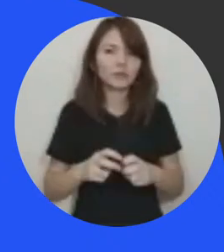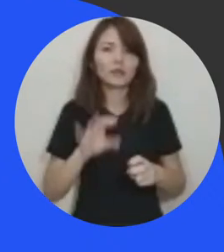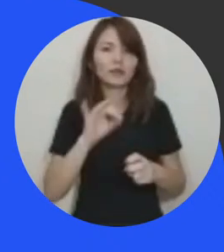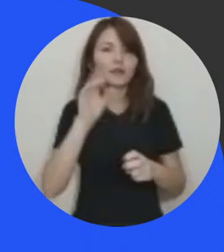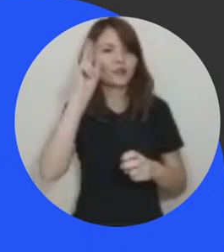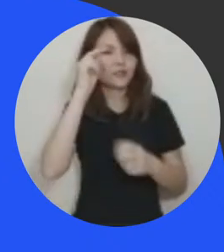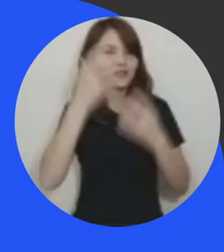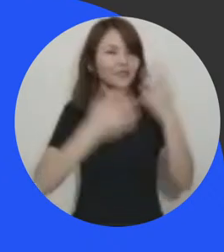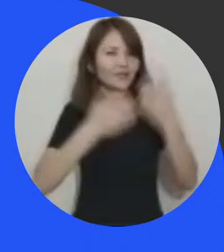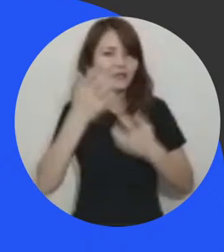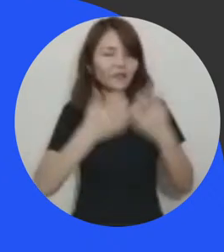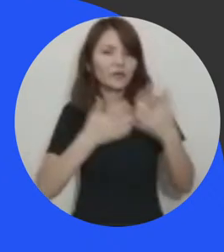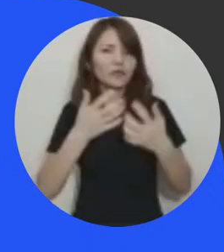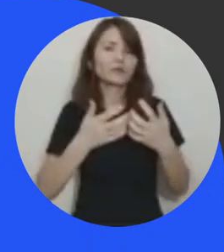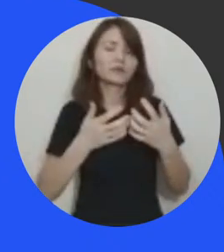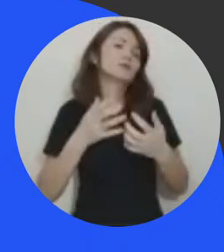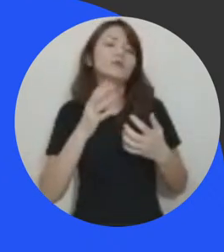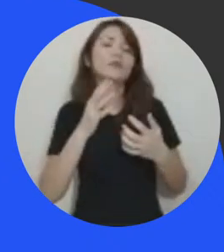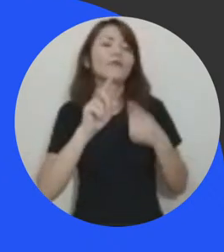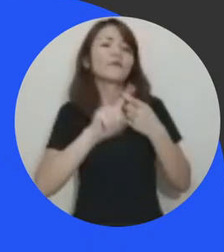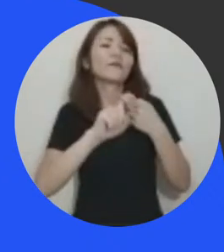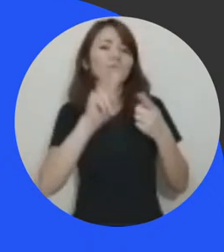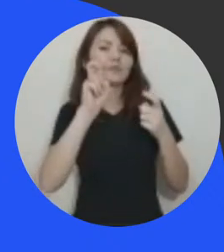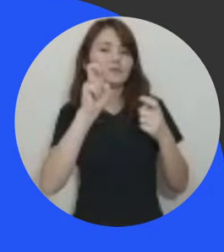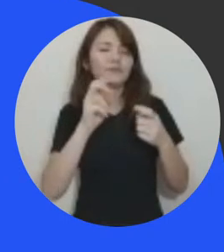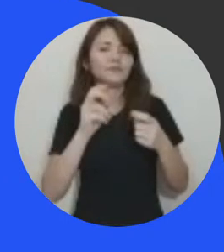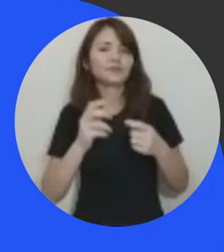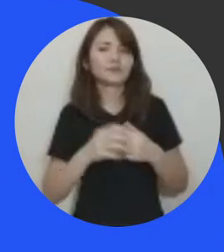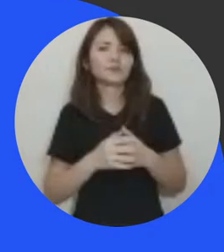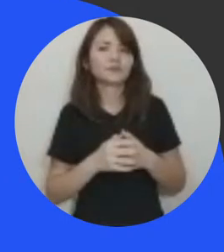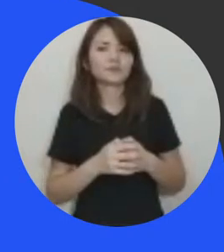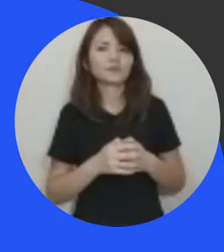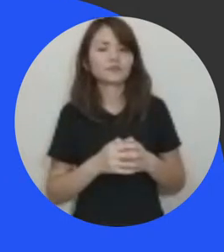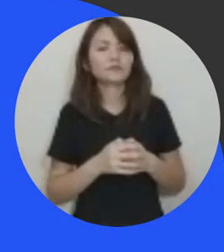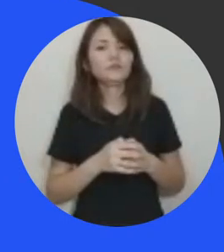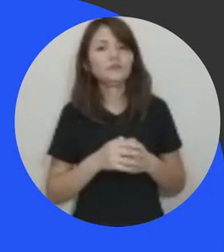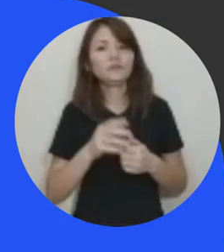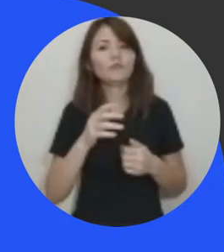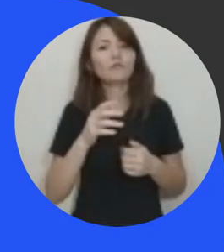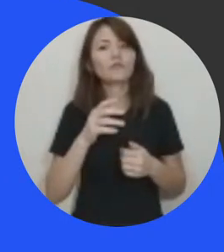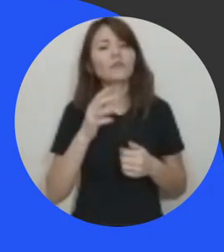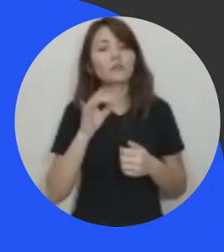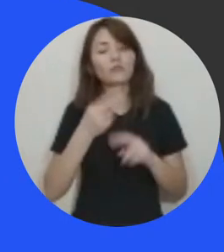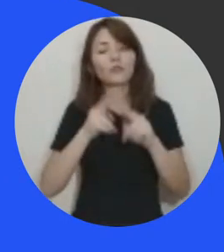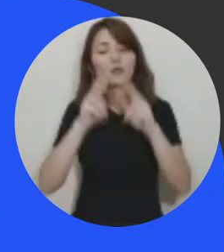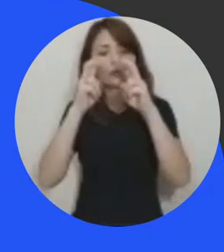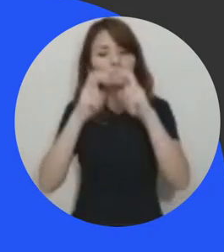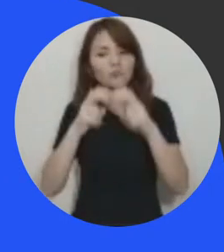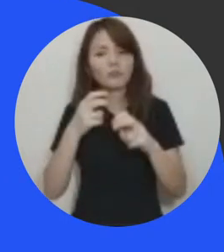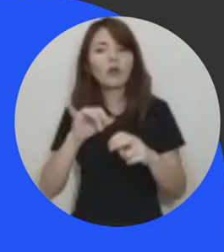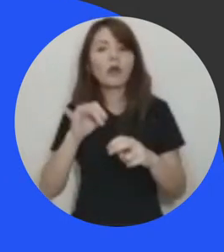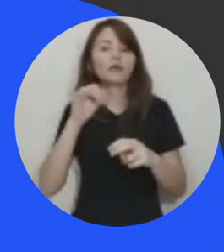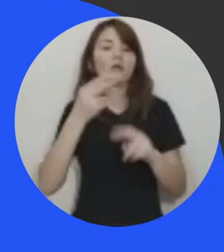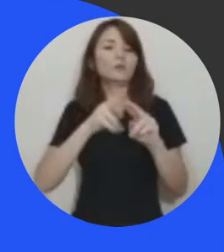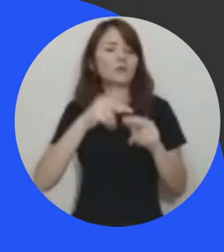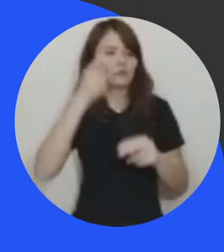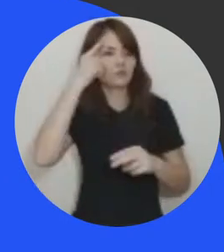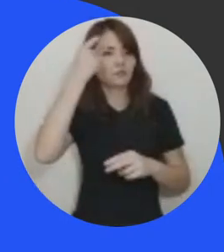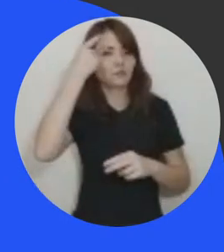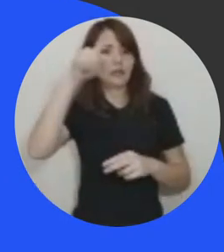effectively within the country. So this gives us an idea of how many times the virus was